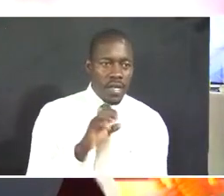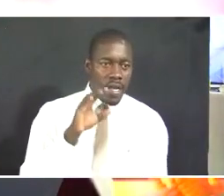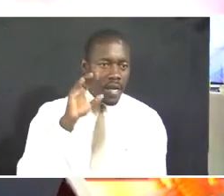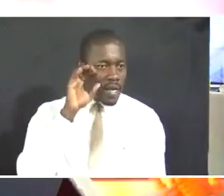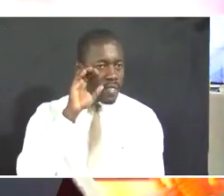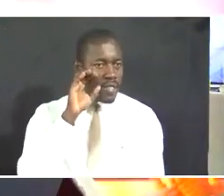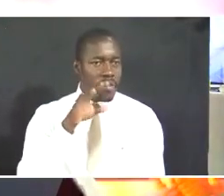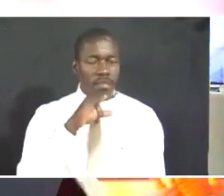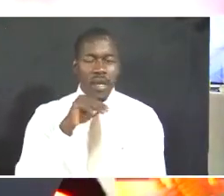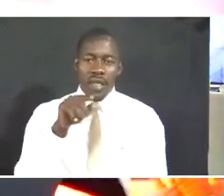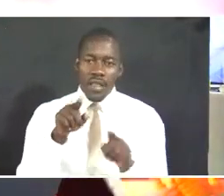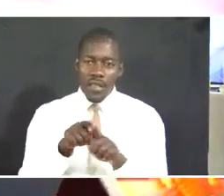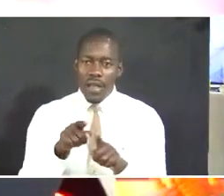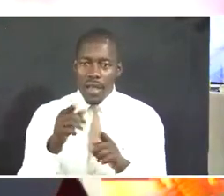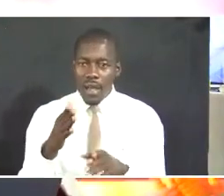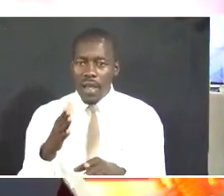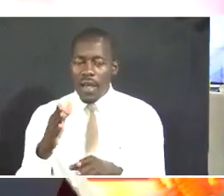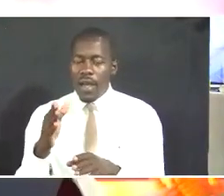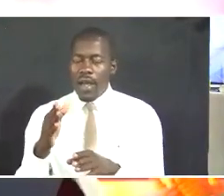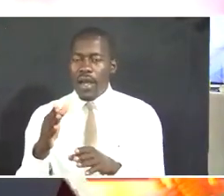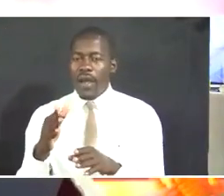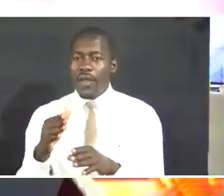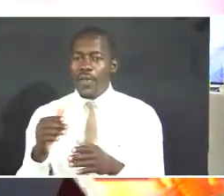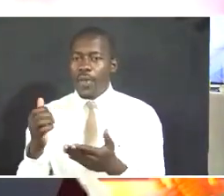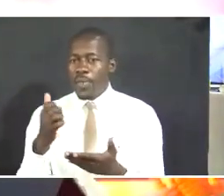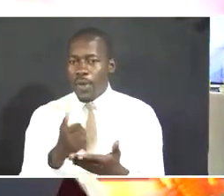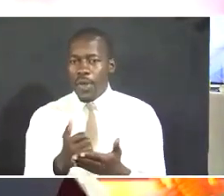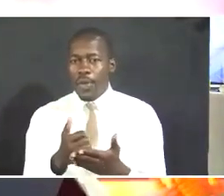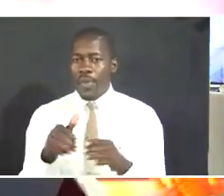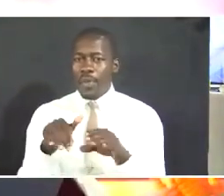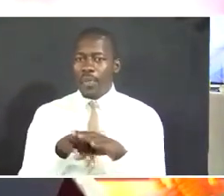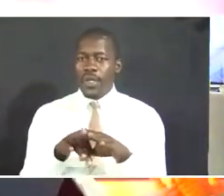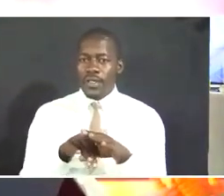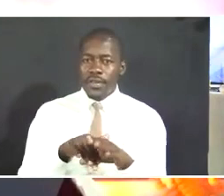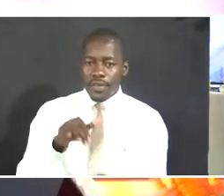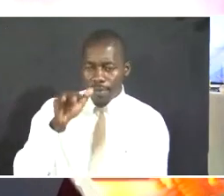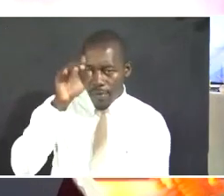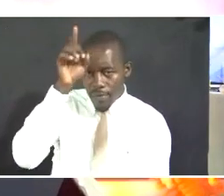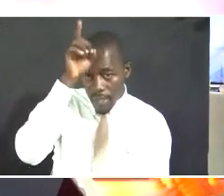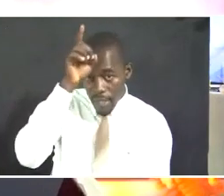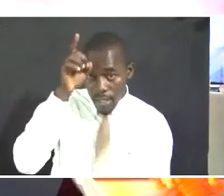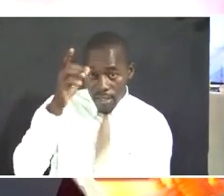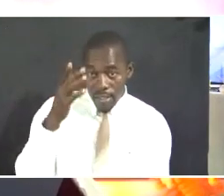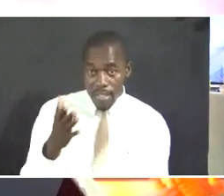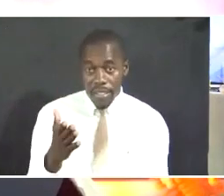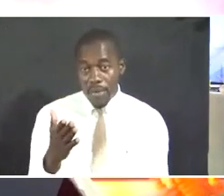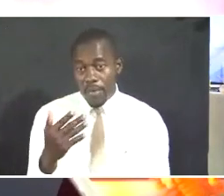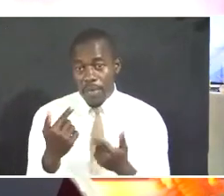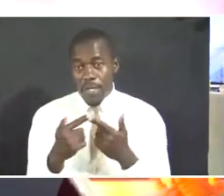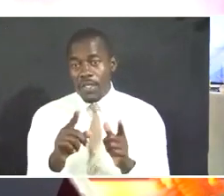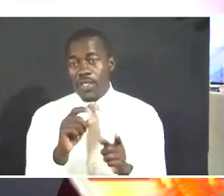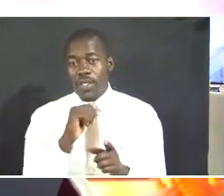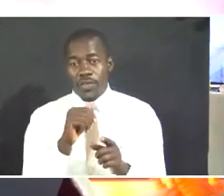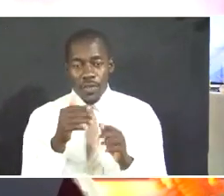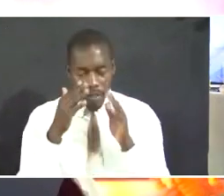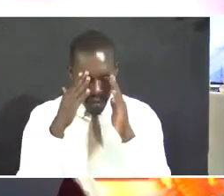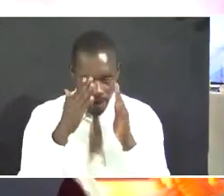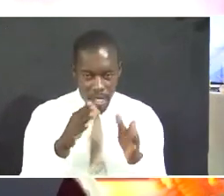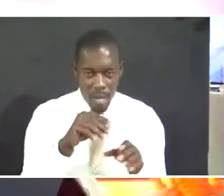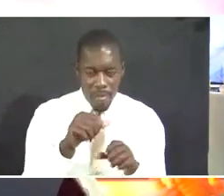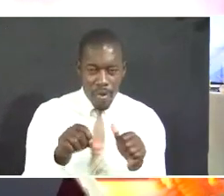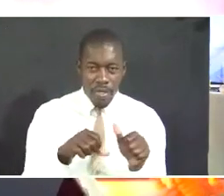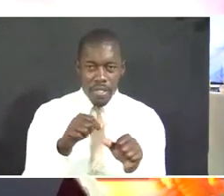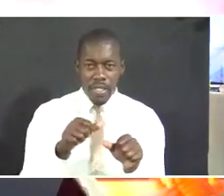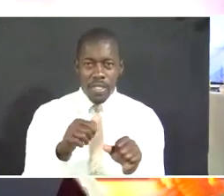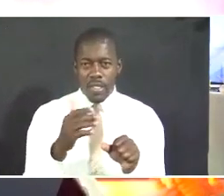your village, you want to employ someone from your church and so forth without meeting the laid down qualifications. So we need to be